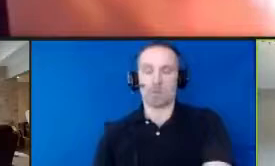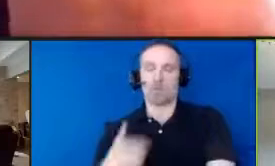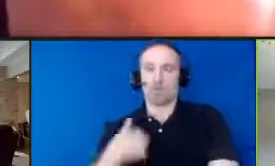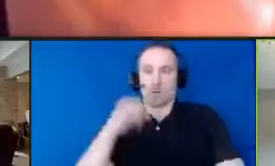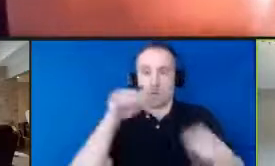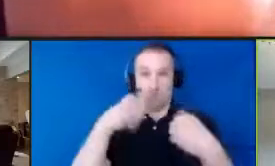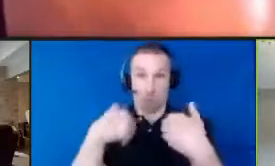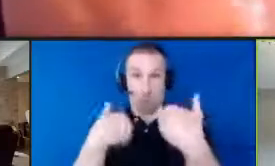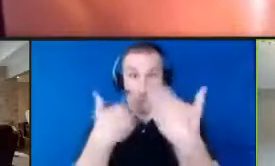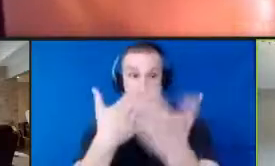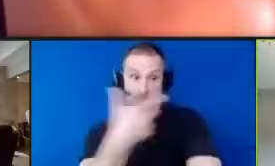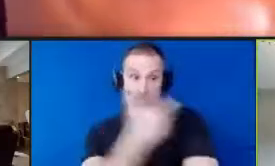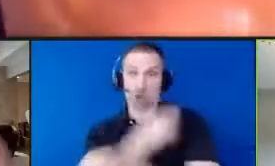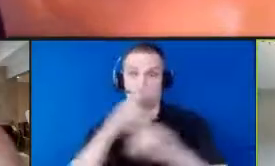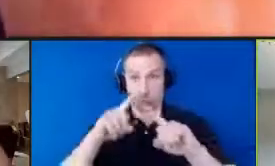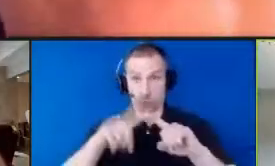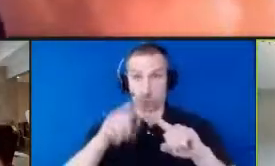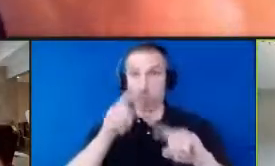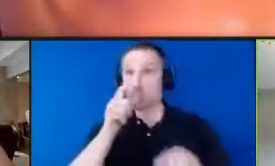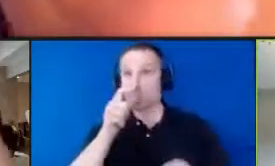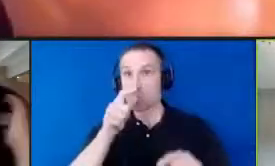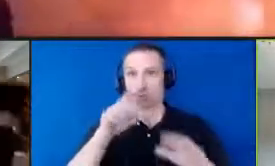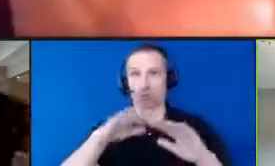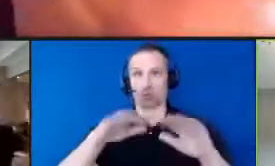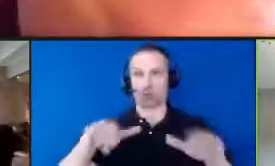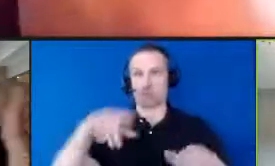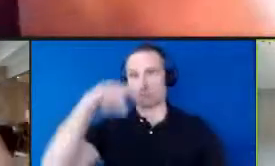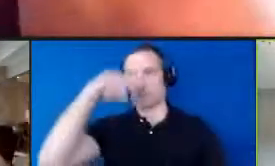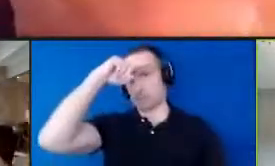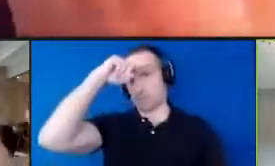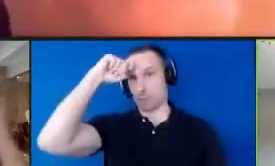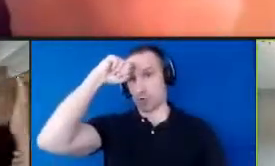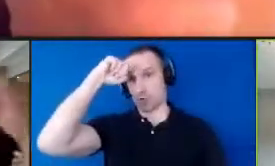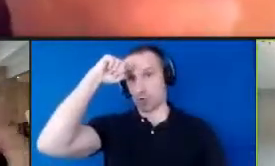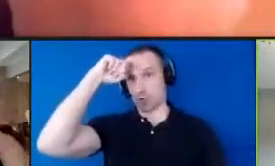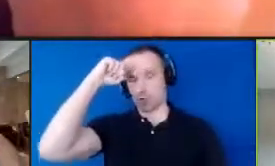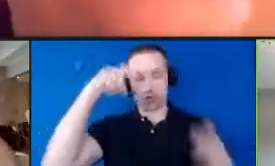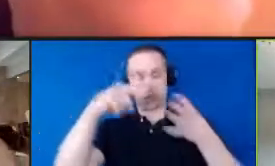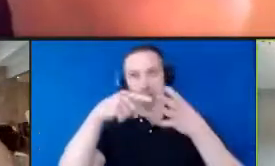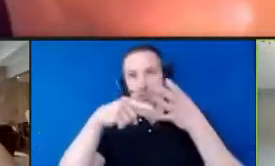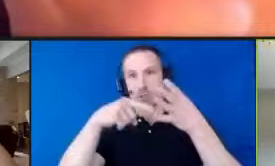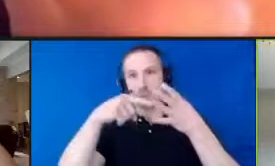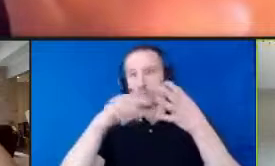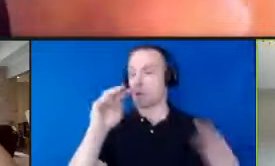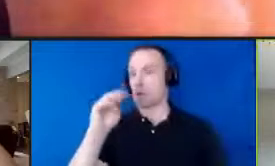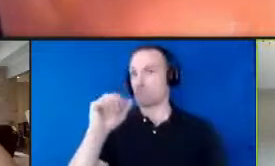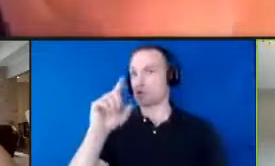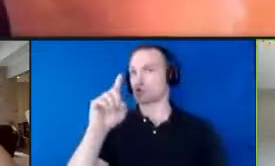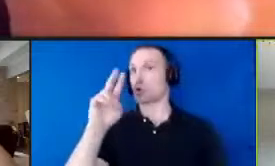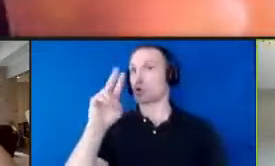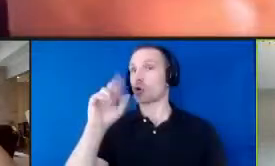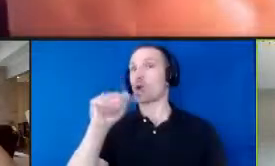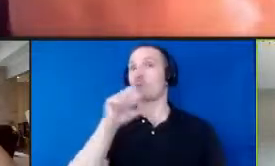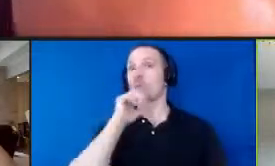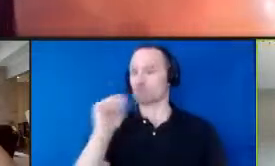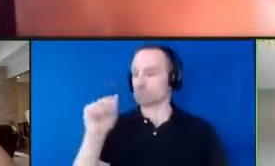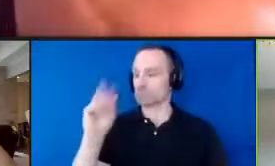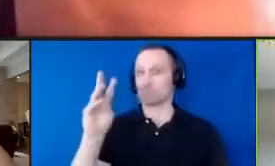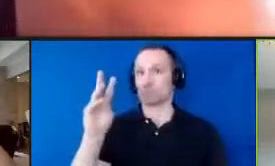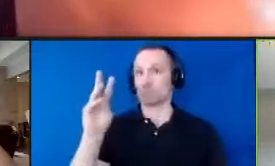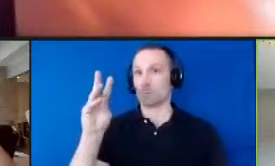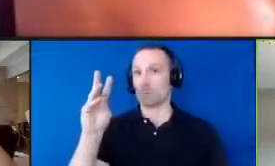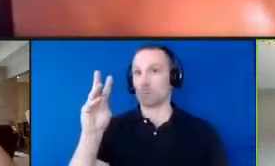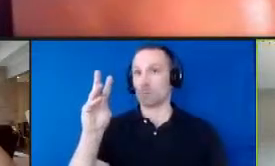in mid to late summer. Moderna vaccine, we can give it to people as young as 16. The other vaccines are approved